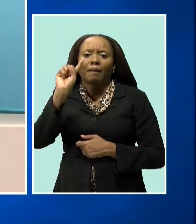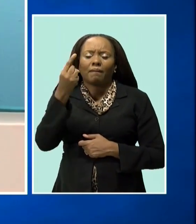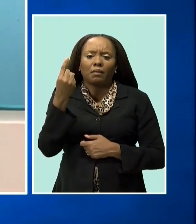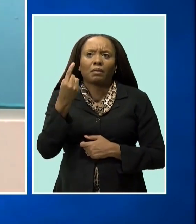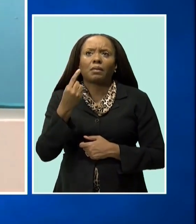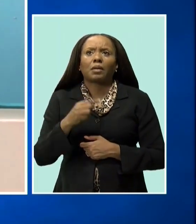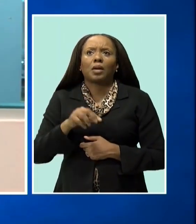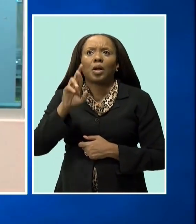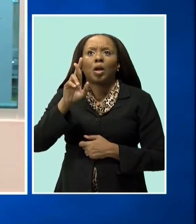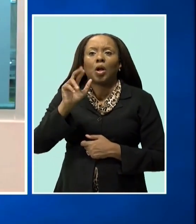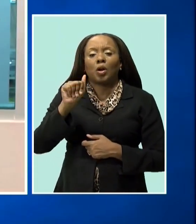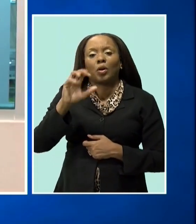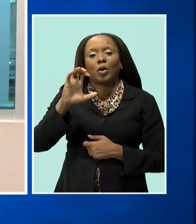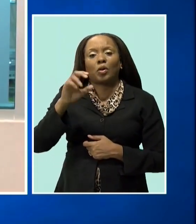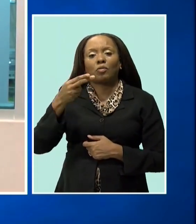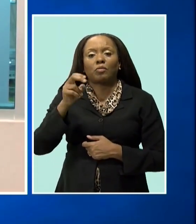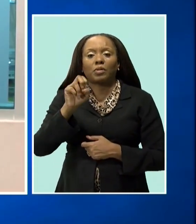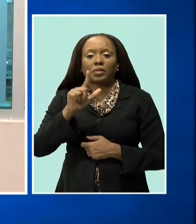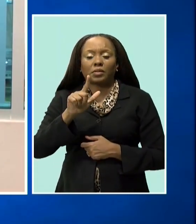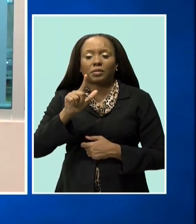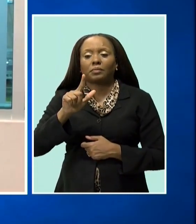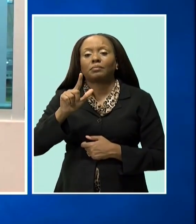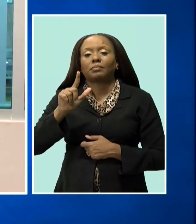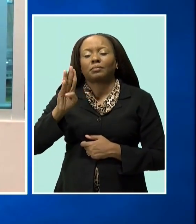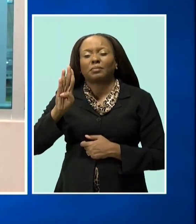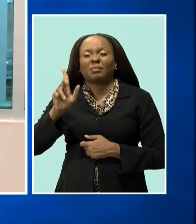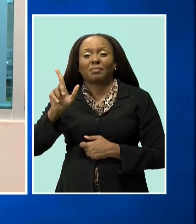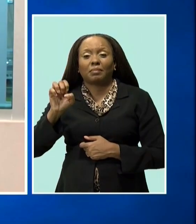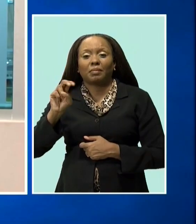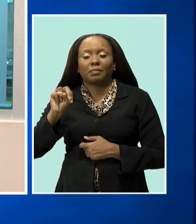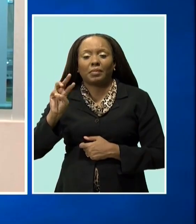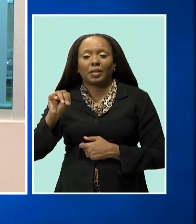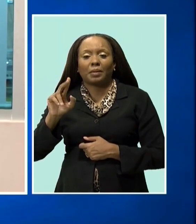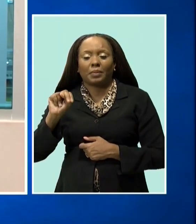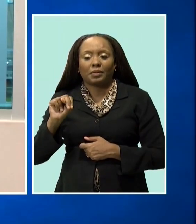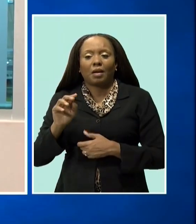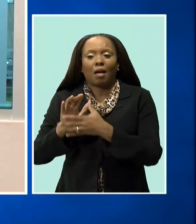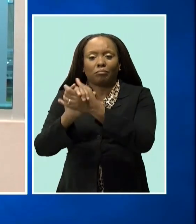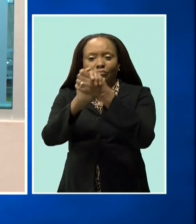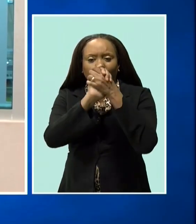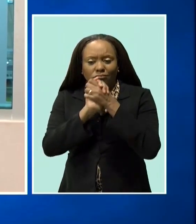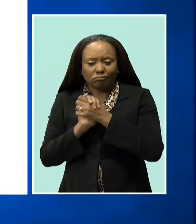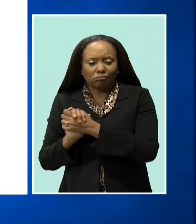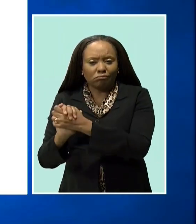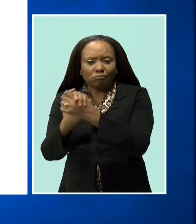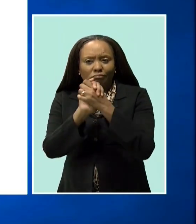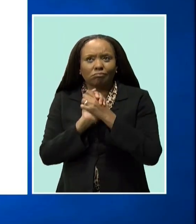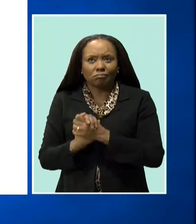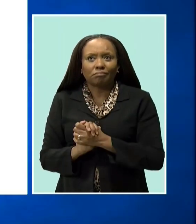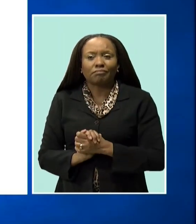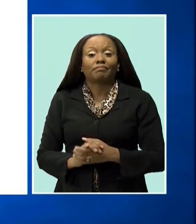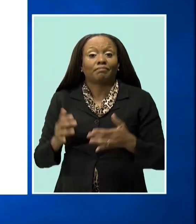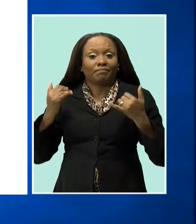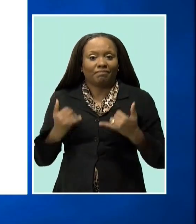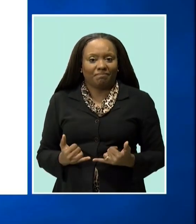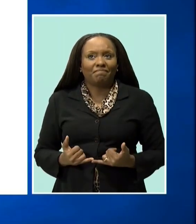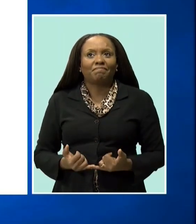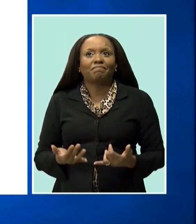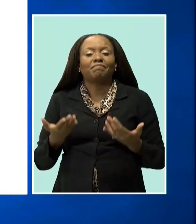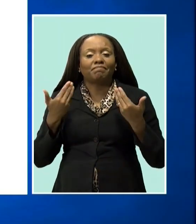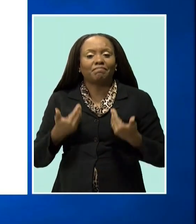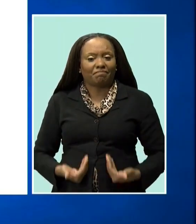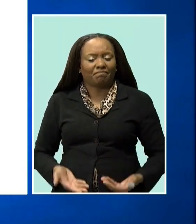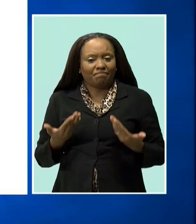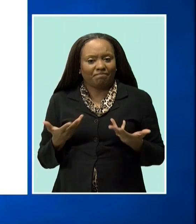went to Rachel Blenman for Rogero's Concierge. Congratulations to all. For the Yes Business Report, I'm